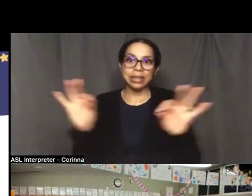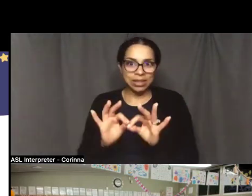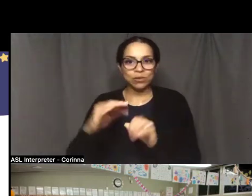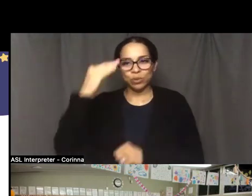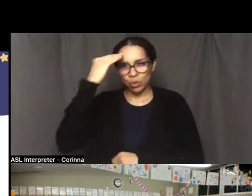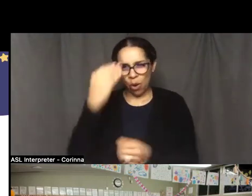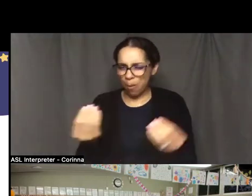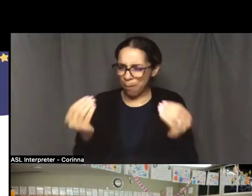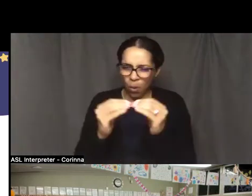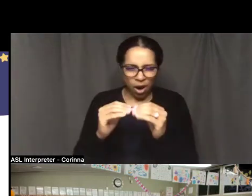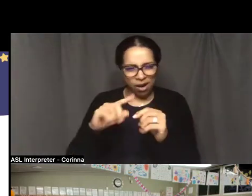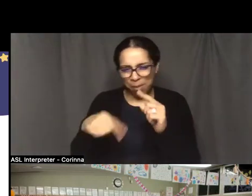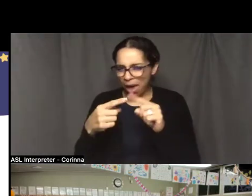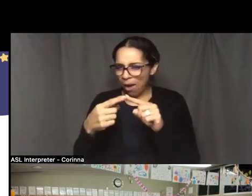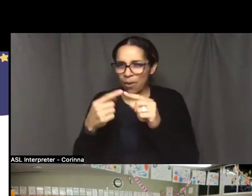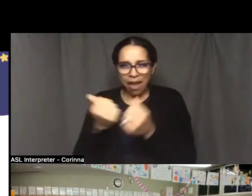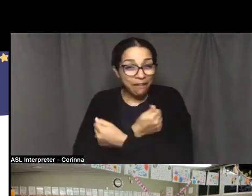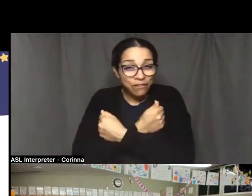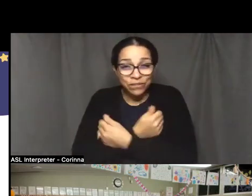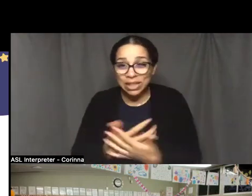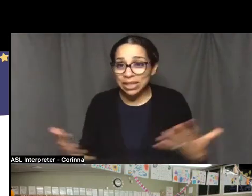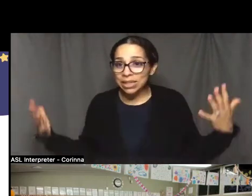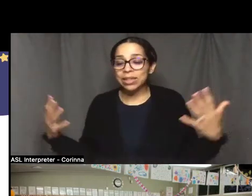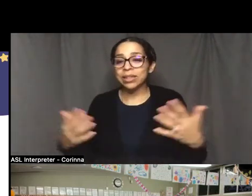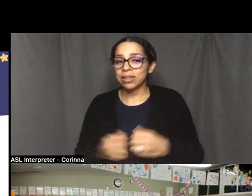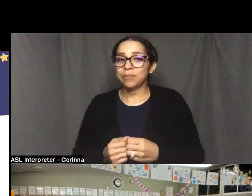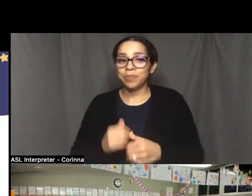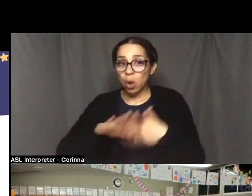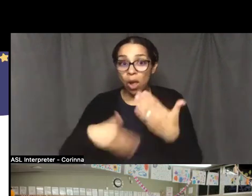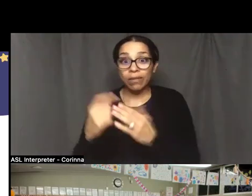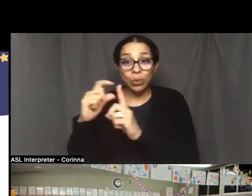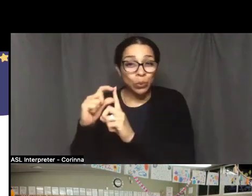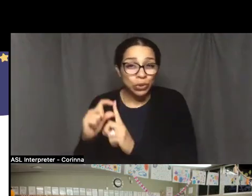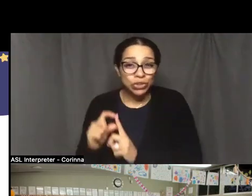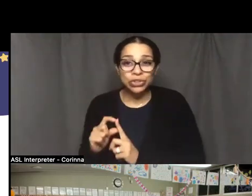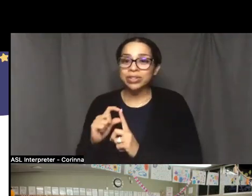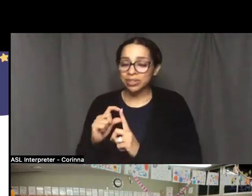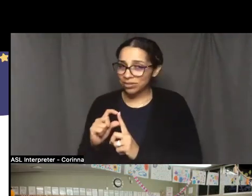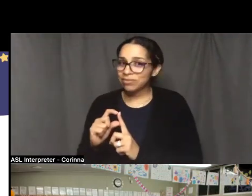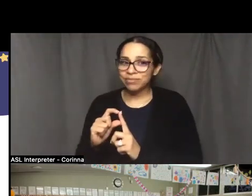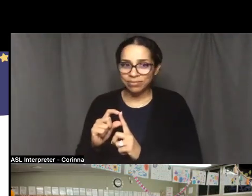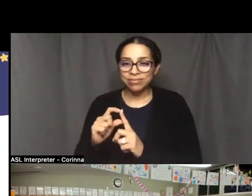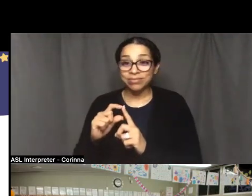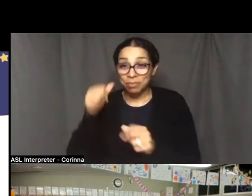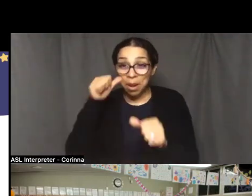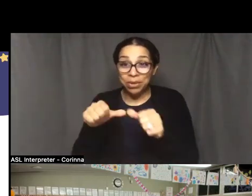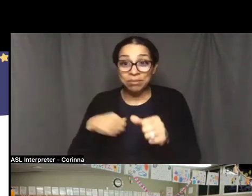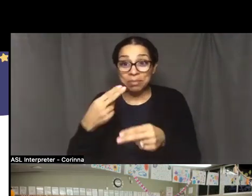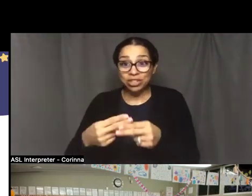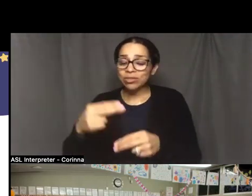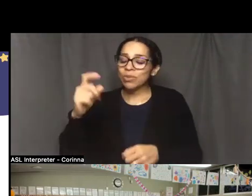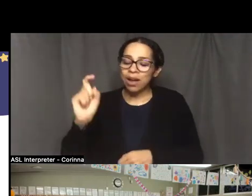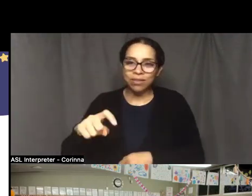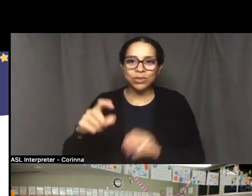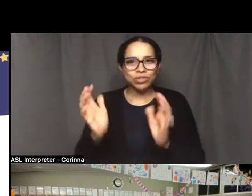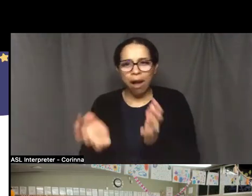about everything. So it's just all those words, and that's what I want to go back to, talking with your kid, reading to your kid.